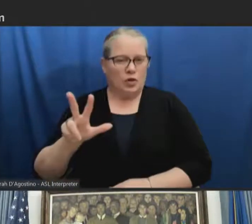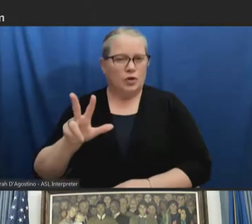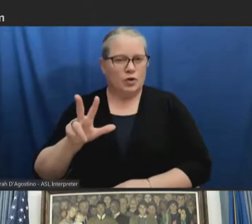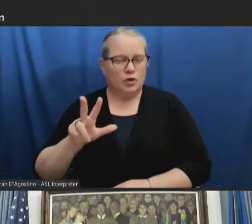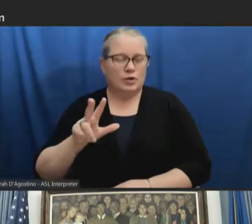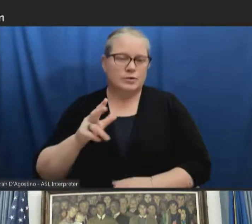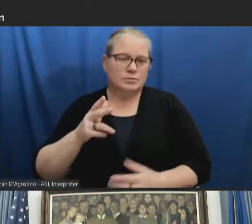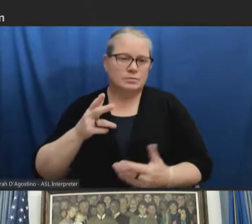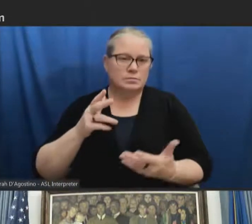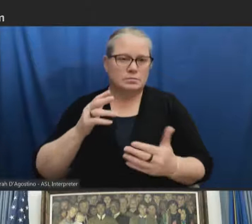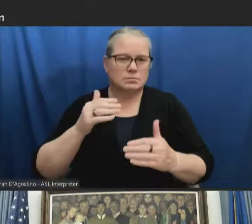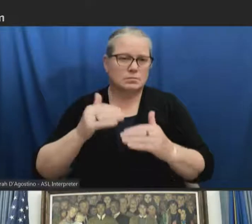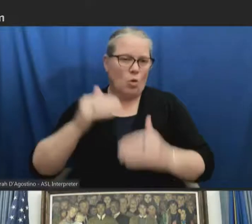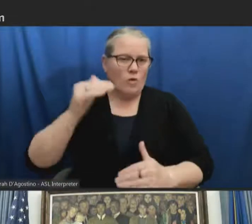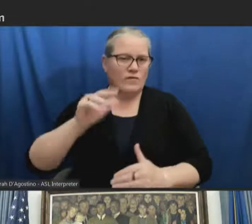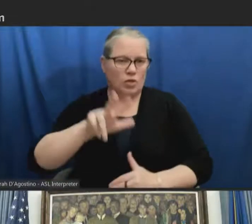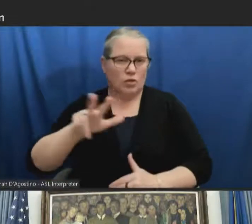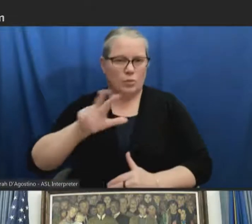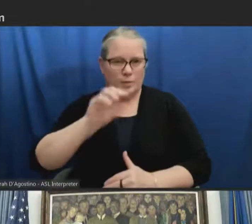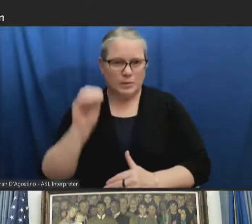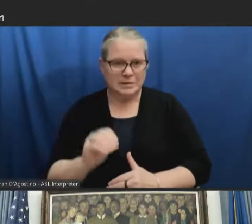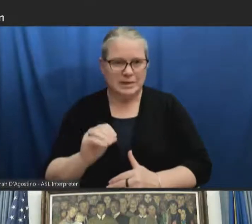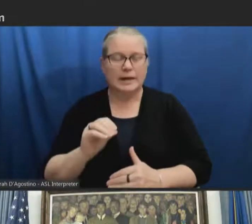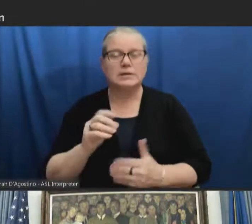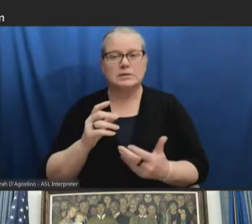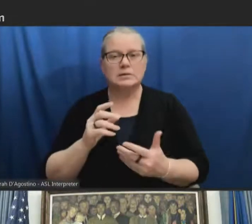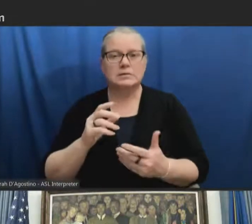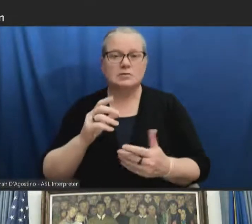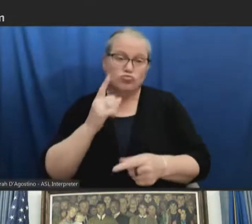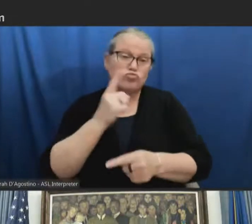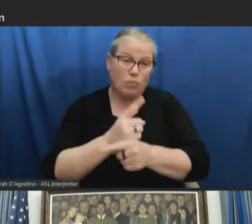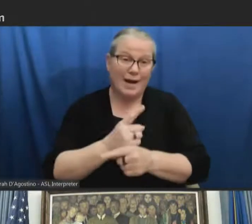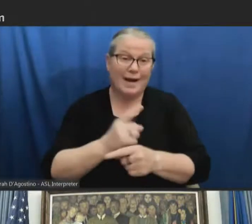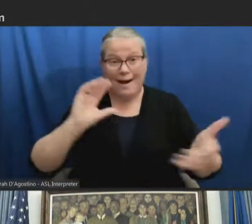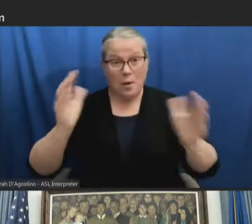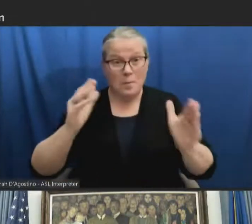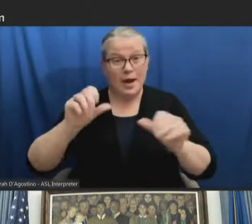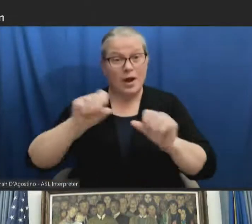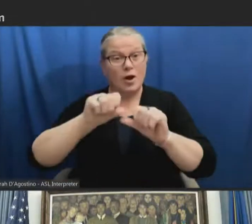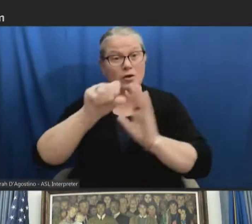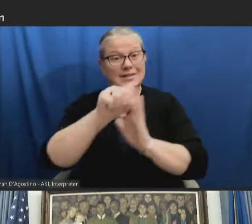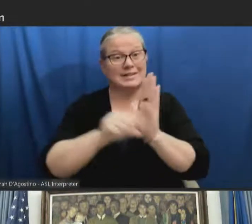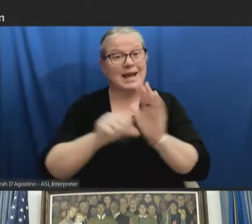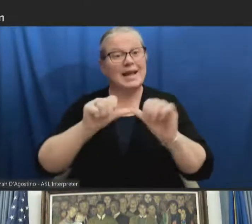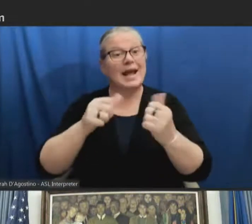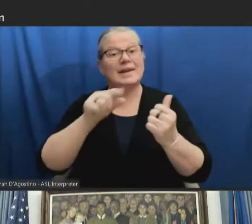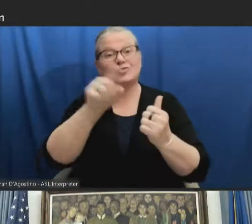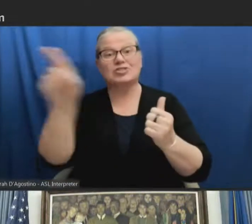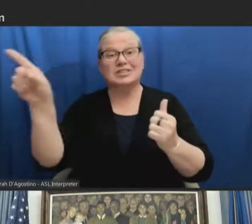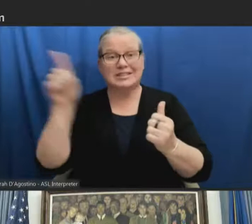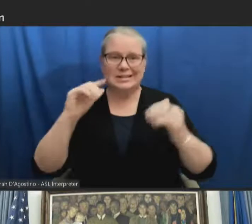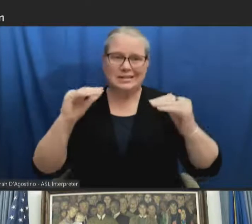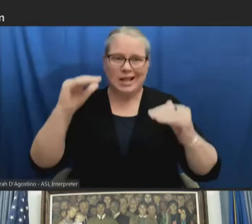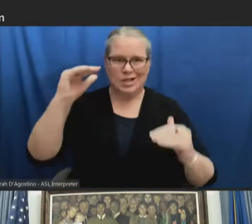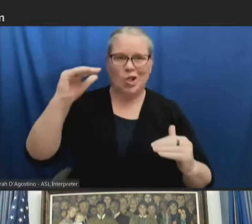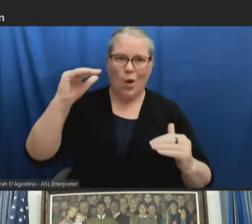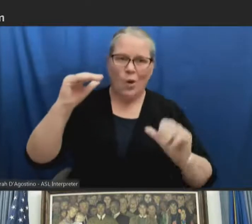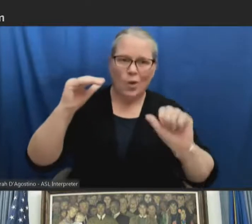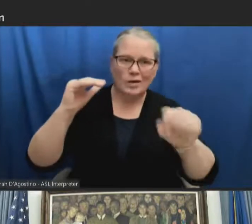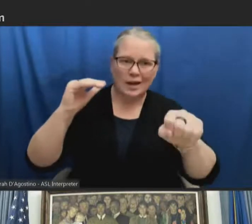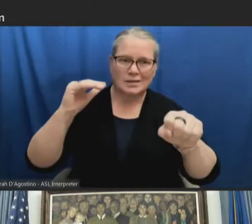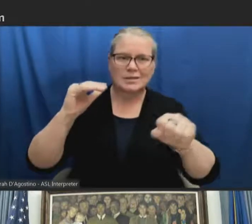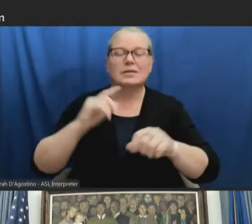as you point out, Dave, but it is still 2/3. Now, that said, Commissioner is going to be looking at plans going forward to potentially continue